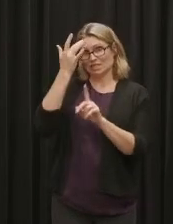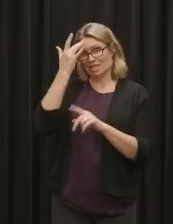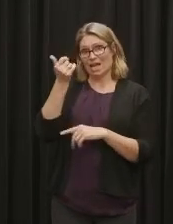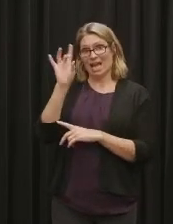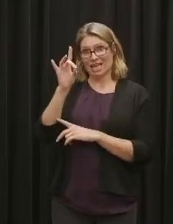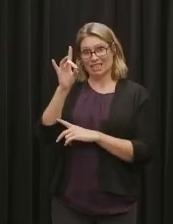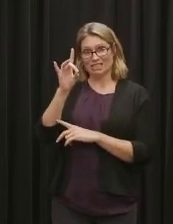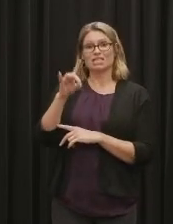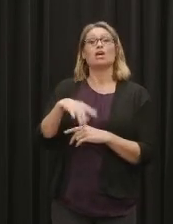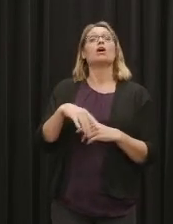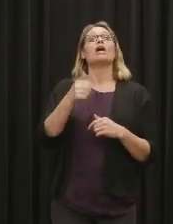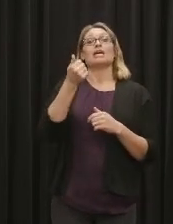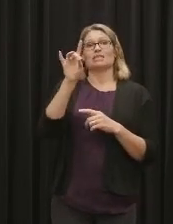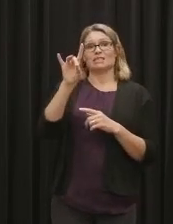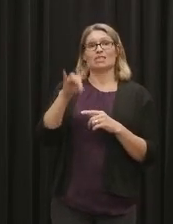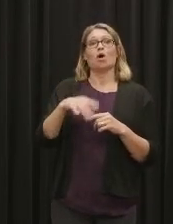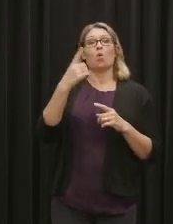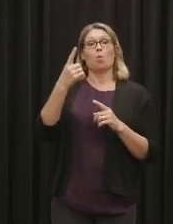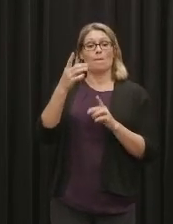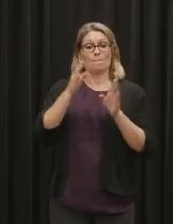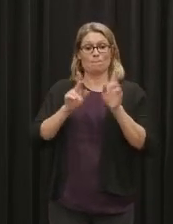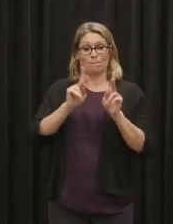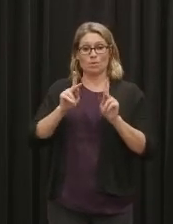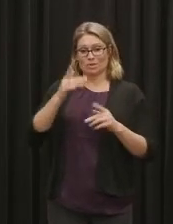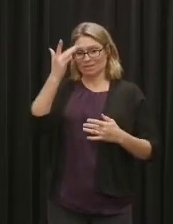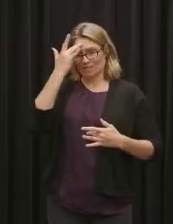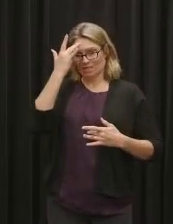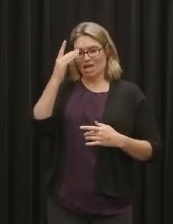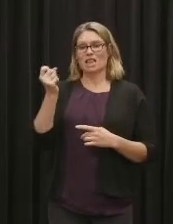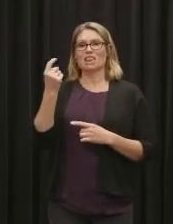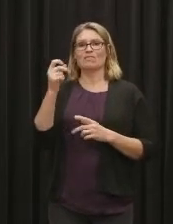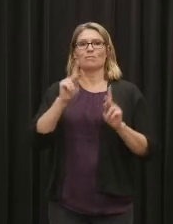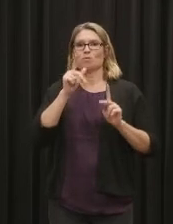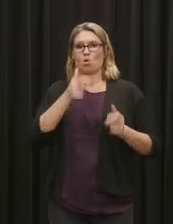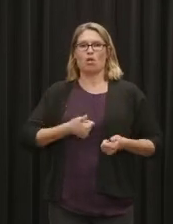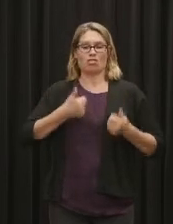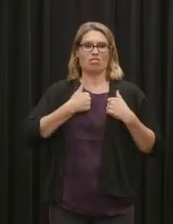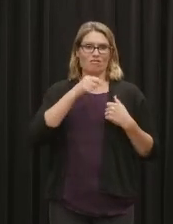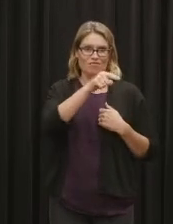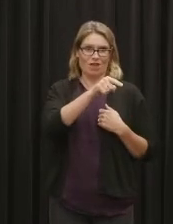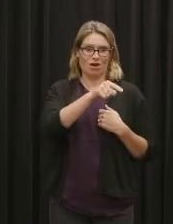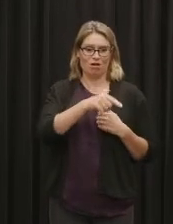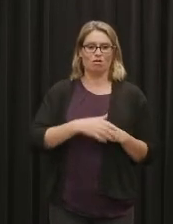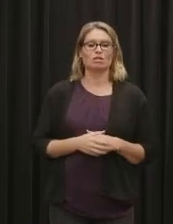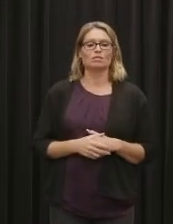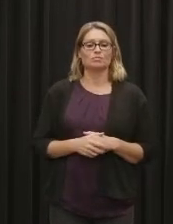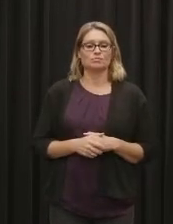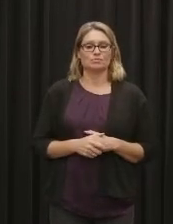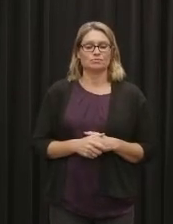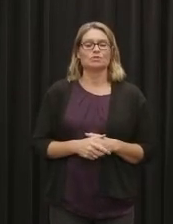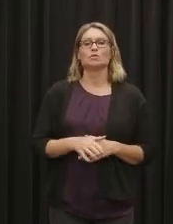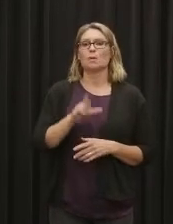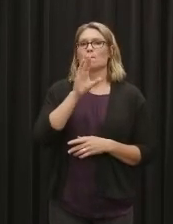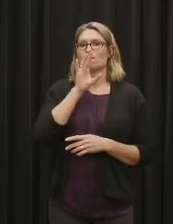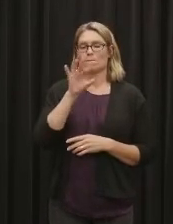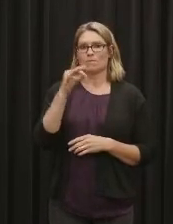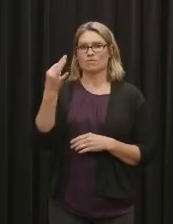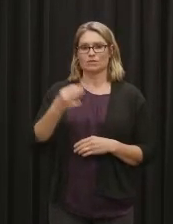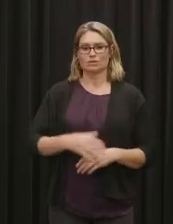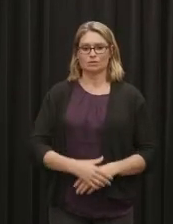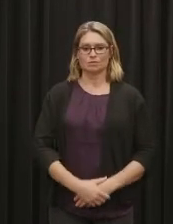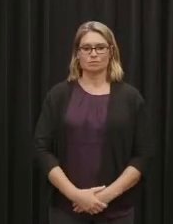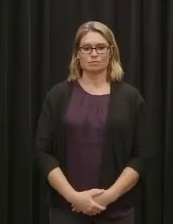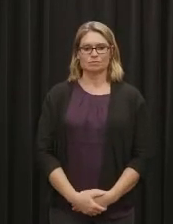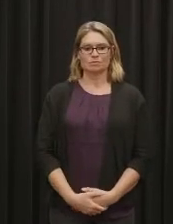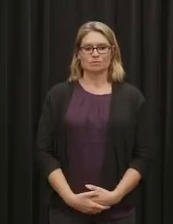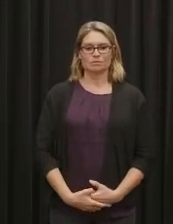employees and 1 non-Shanix employee and 11 residents. Je suis très heureuse des progrès qui ont été